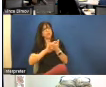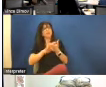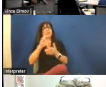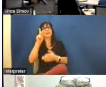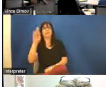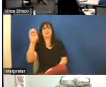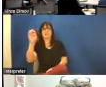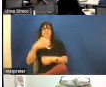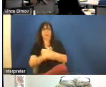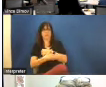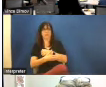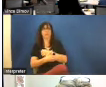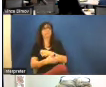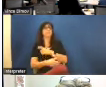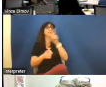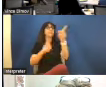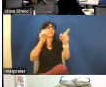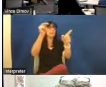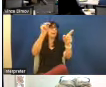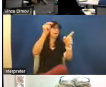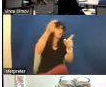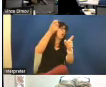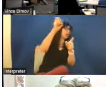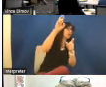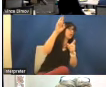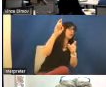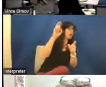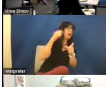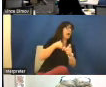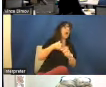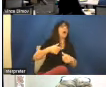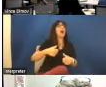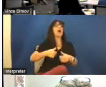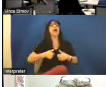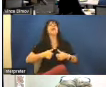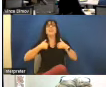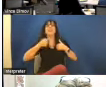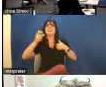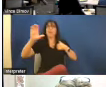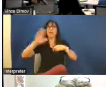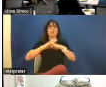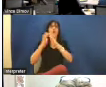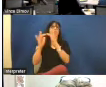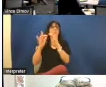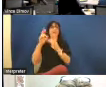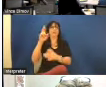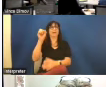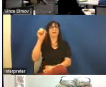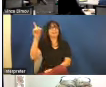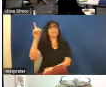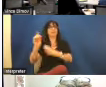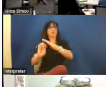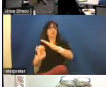County. I'm Megan Gardner, and I live in Salt Lake, but I do the online USD elementary.